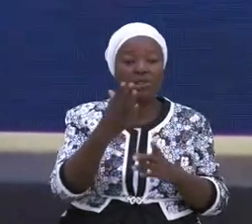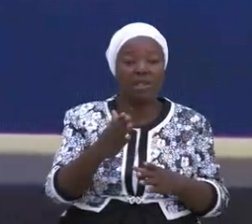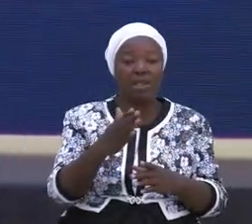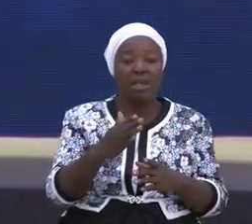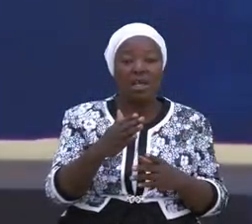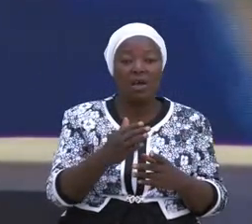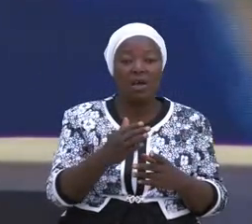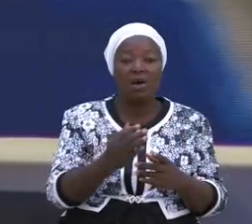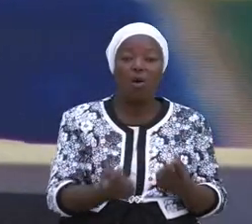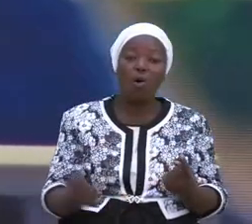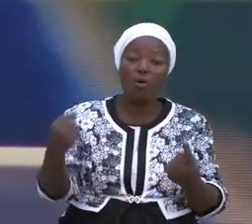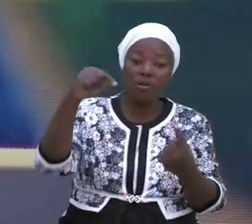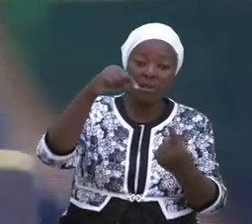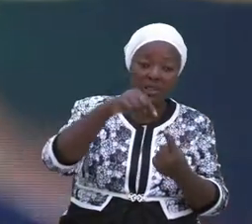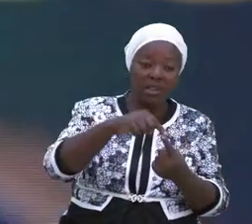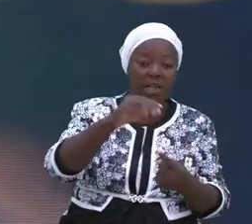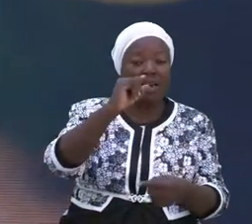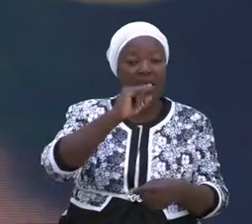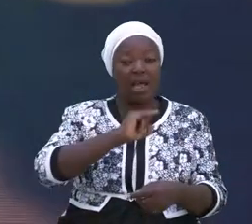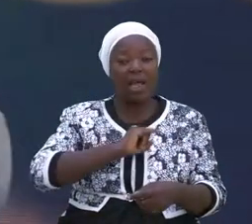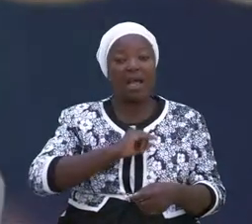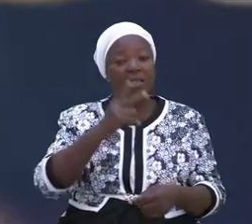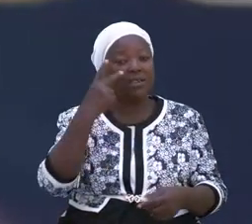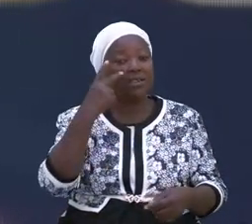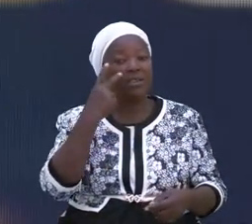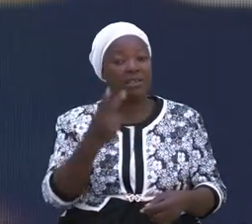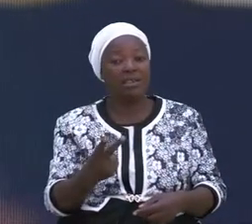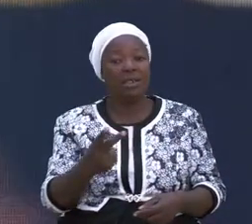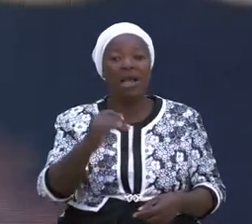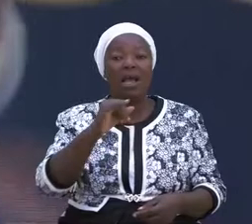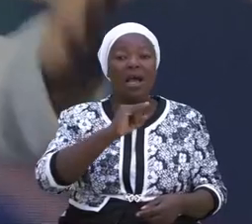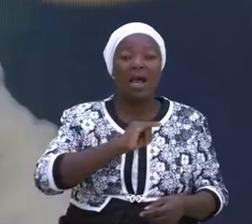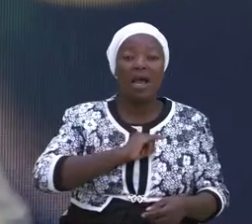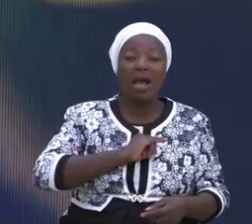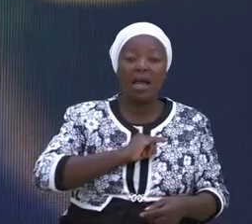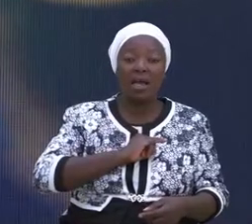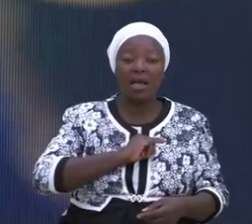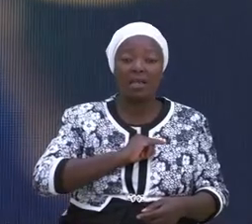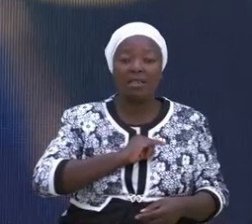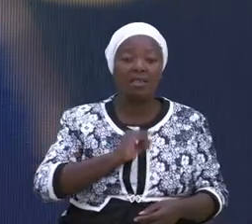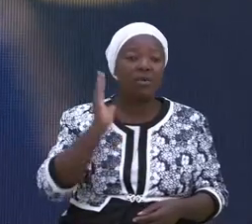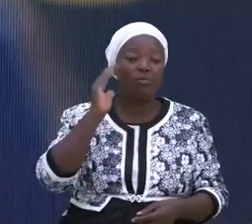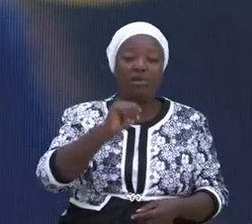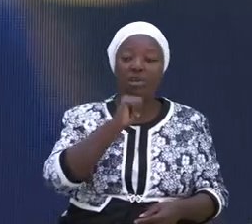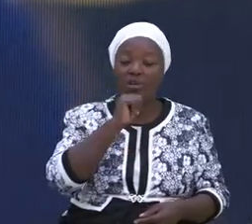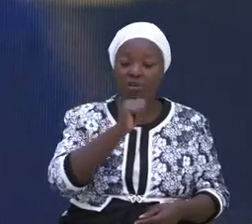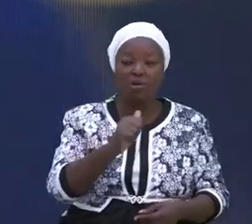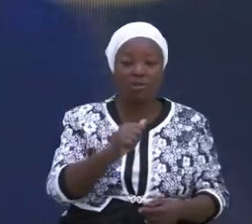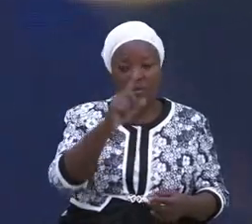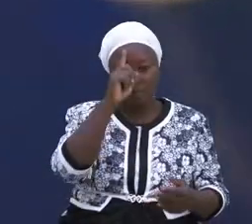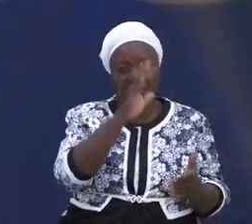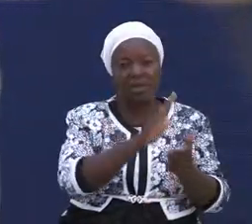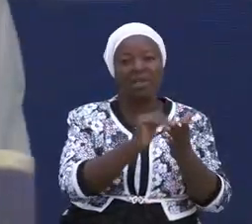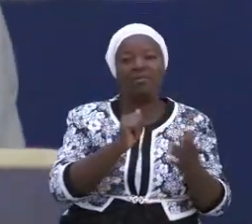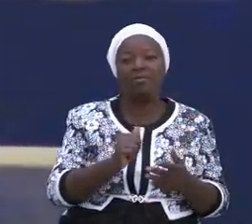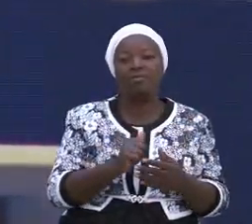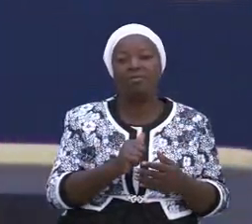Except I see, I will not believe.